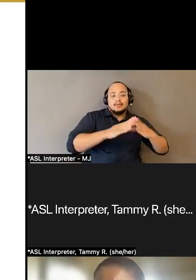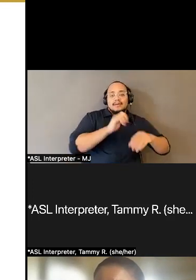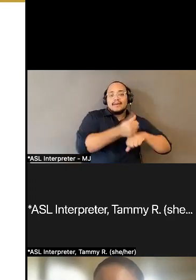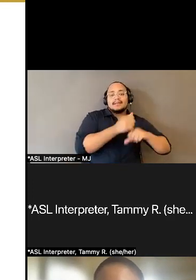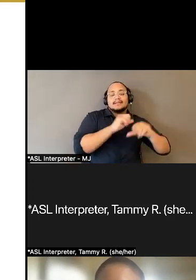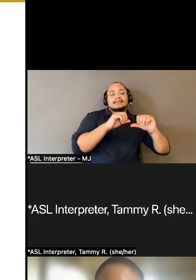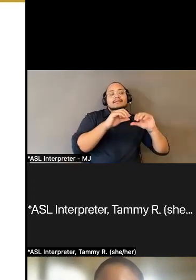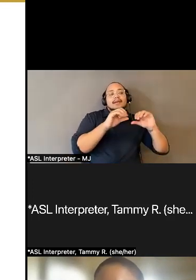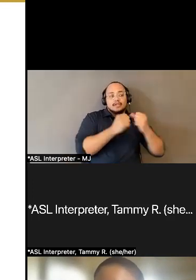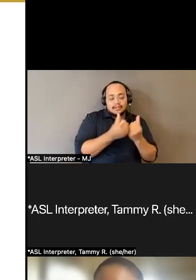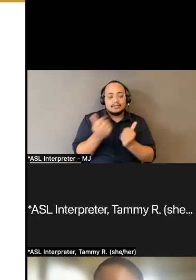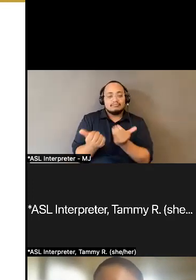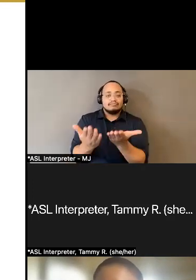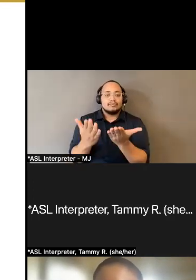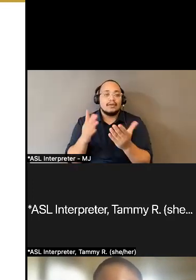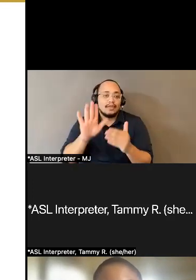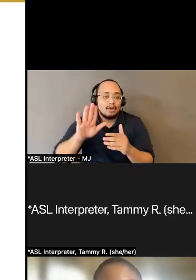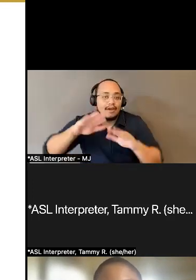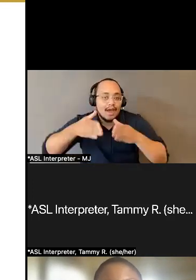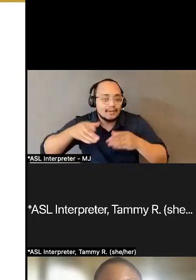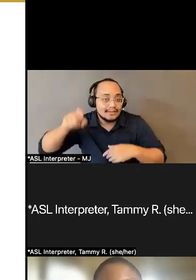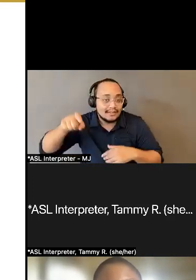housing needs. Next slide, please.